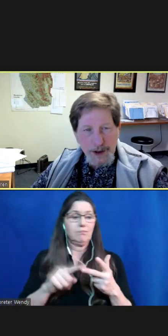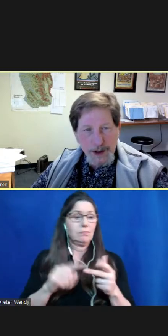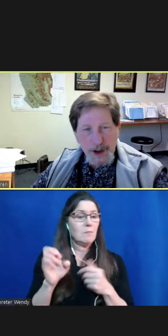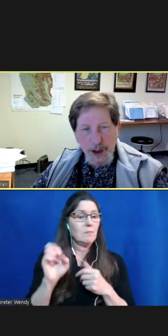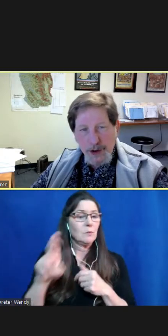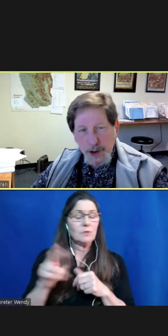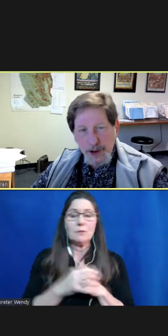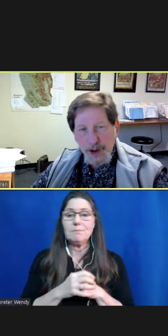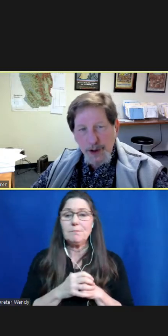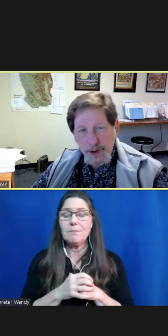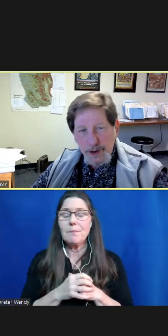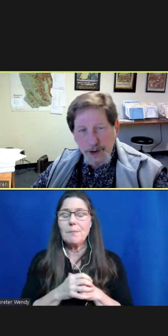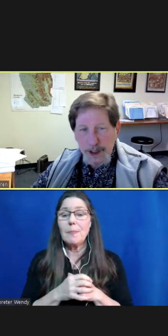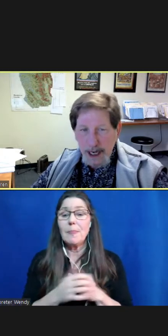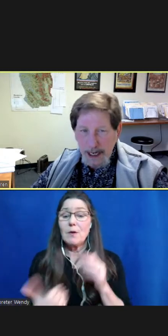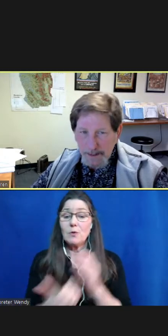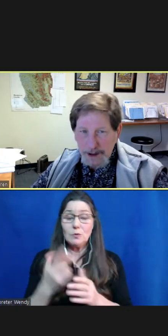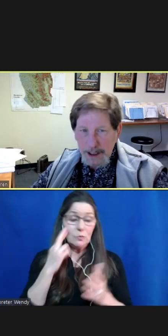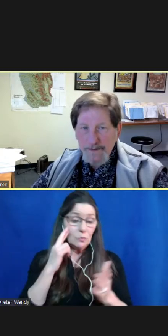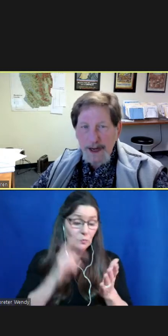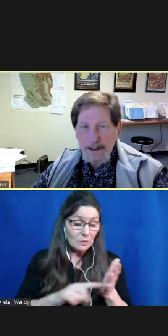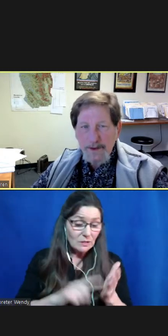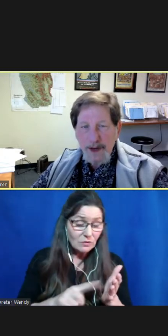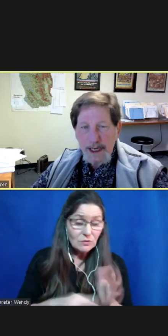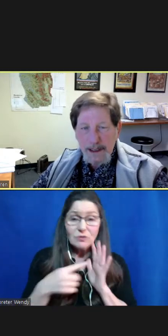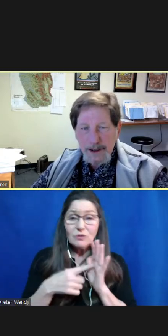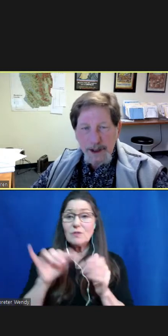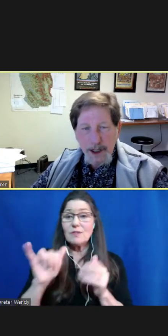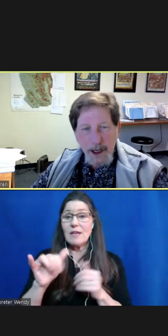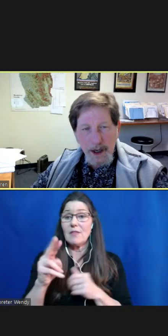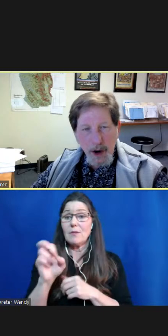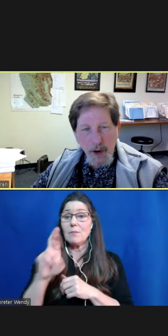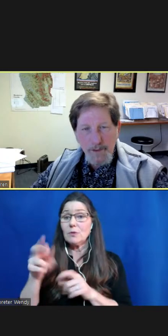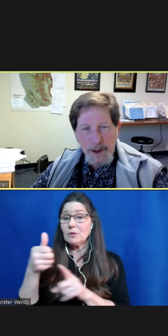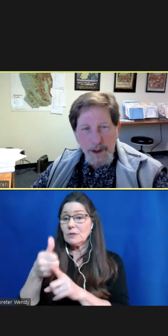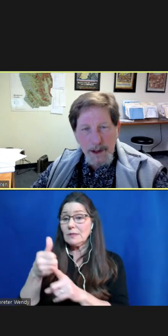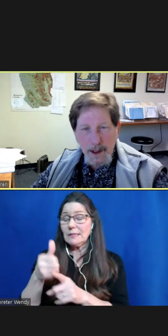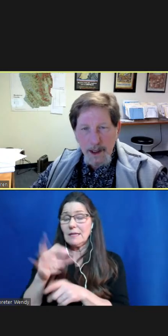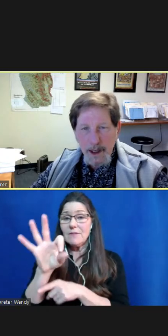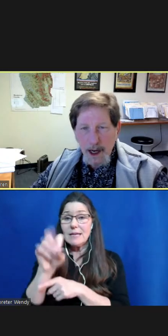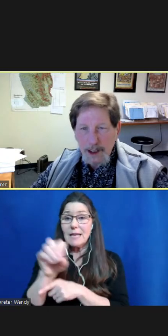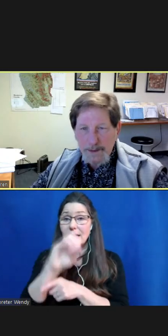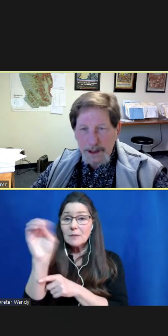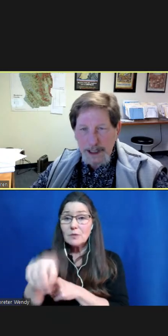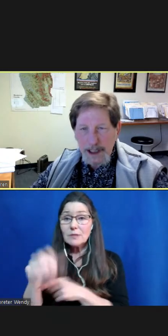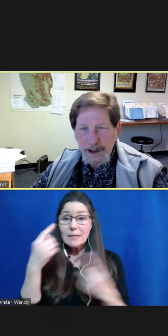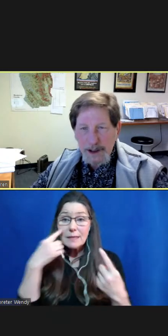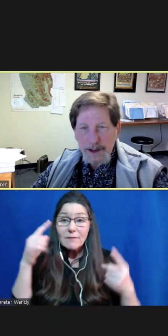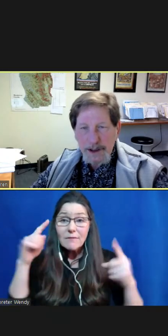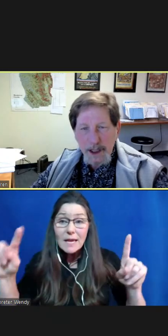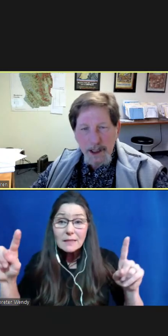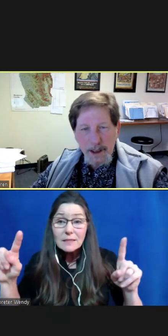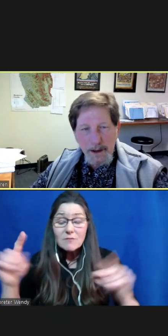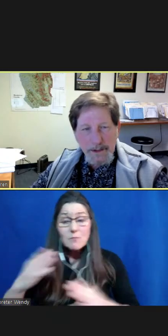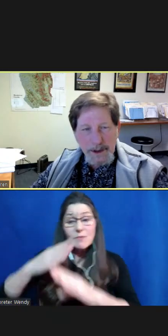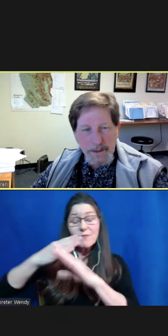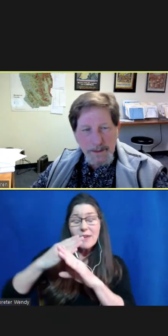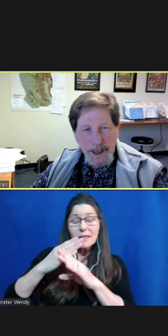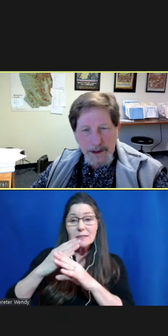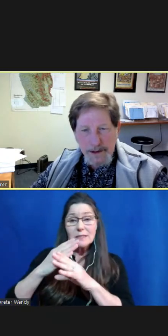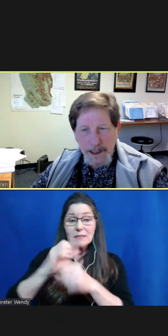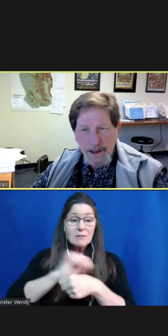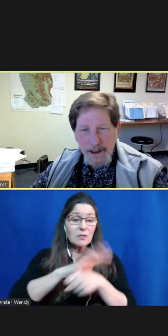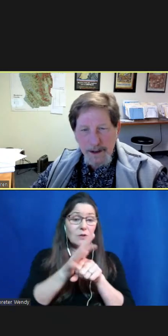New research shows also that the boosters are 90% effective against COVID hospitalizations. Oh,